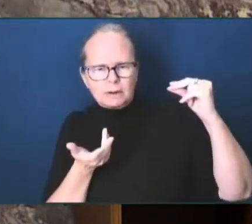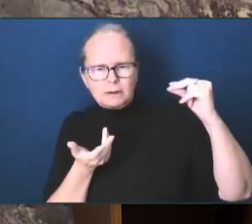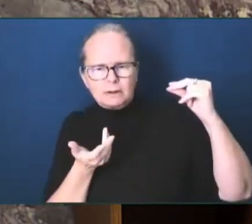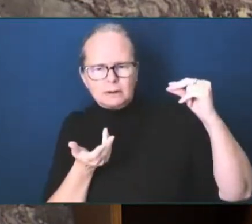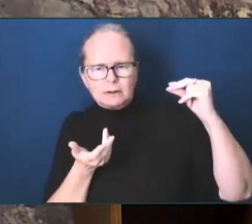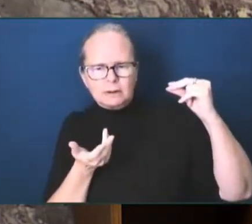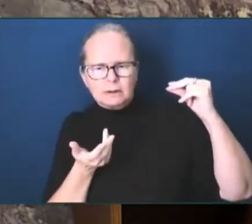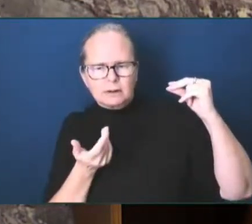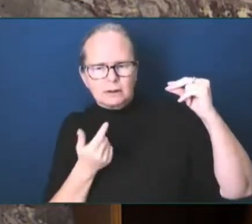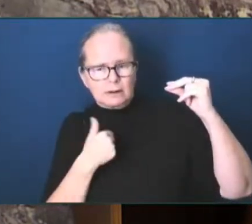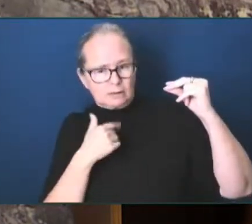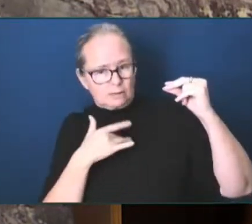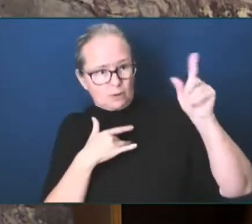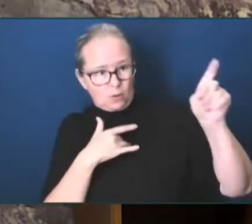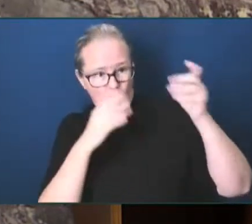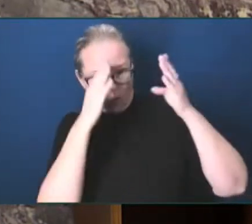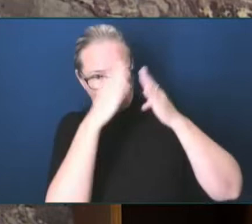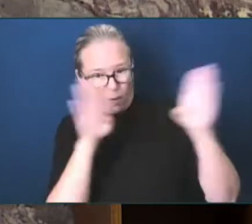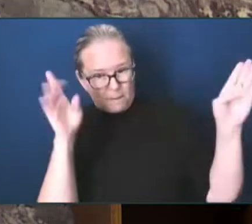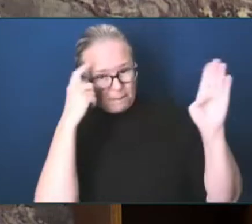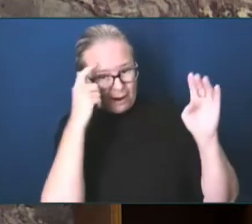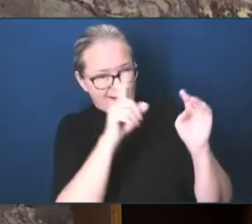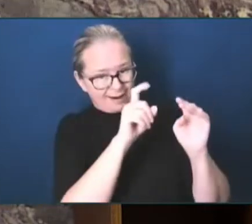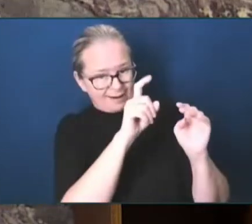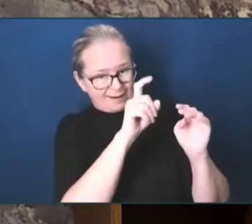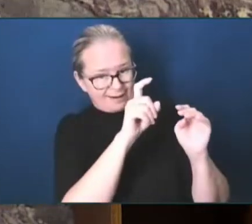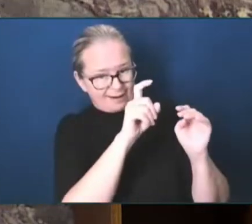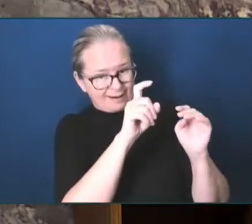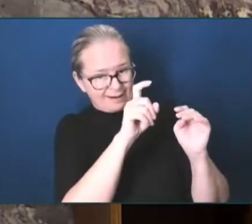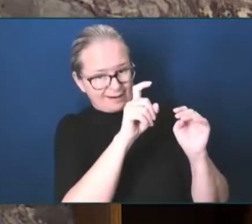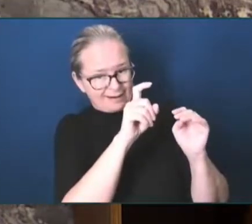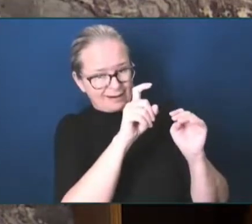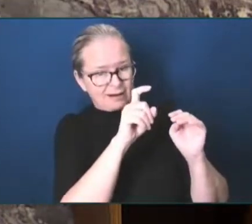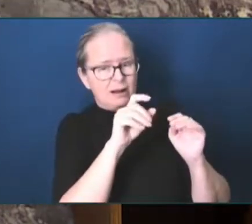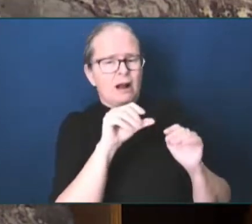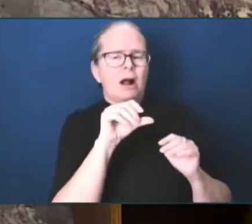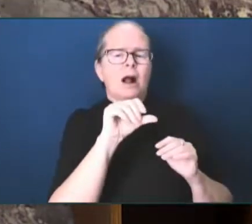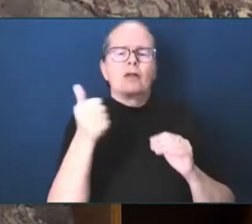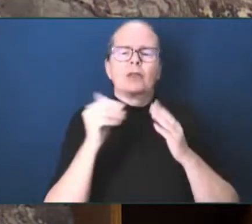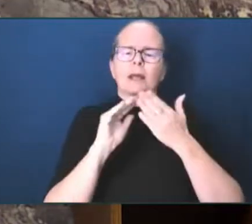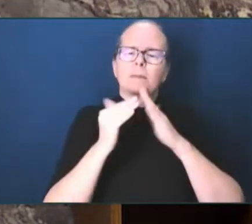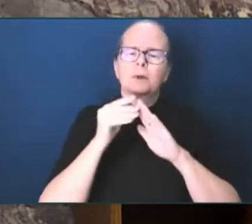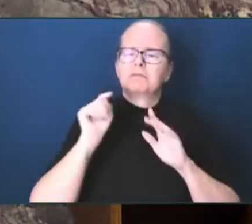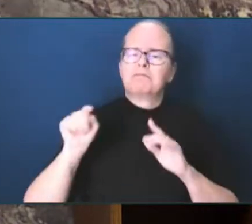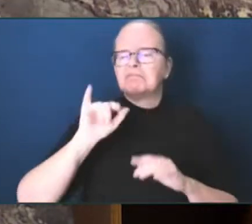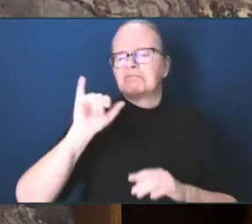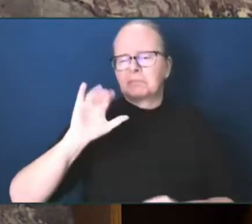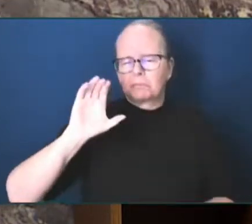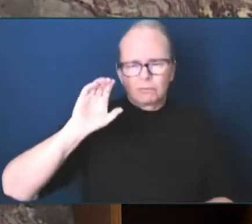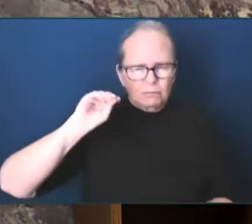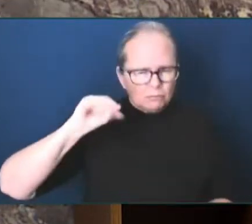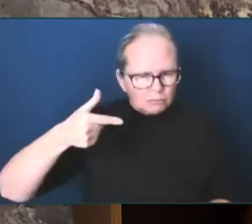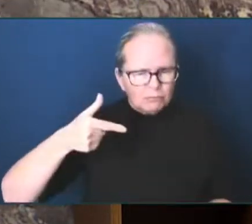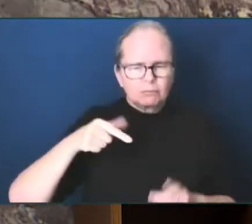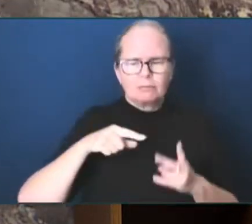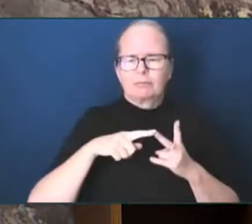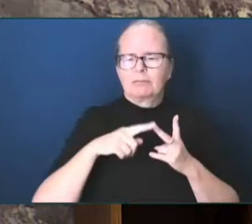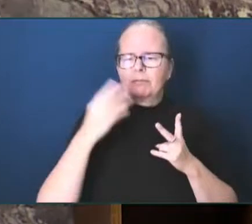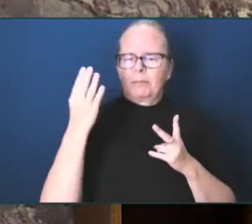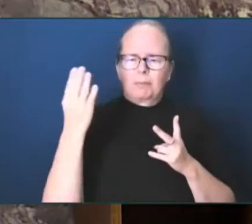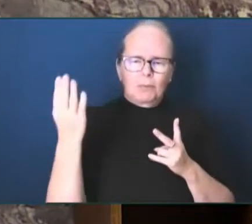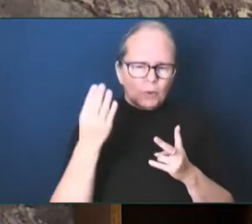are on the table to those communities like Coquitlam and Burnaby and others that have asked for CAR